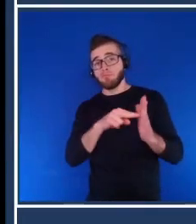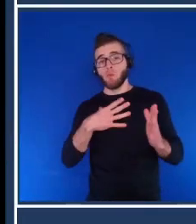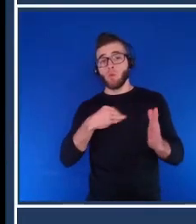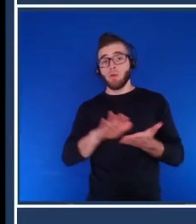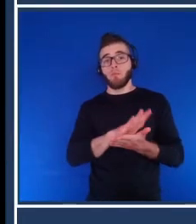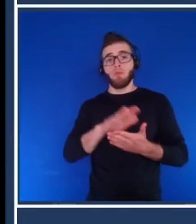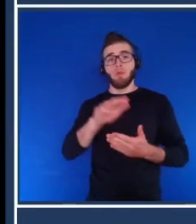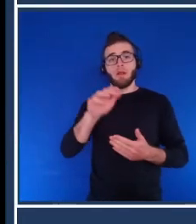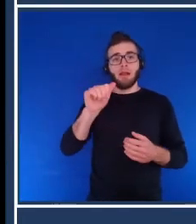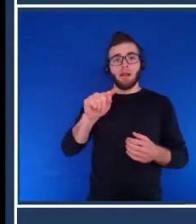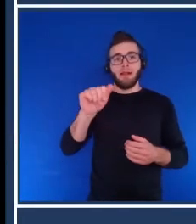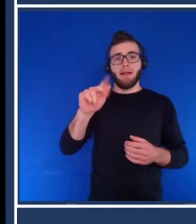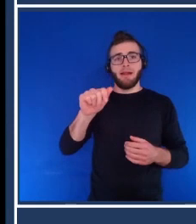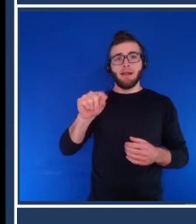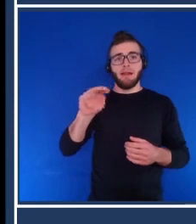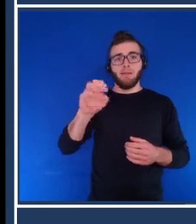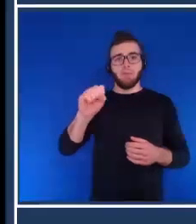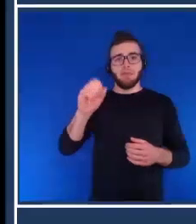aka.ms/AI Now Report.